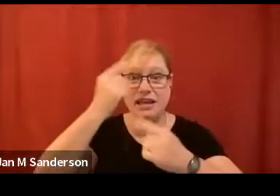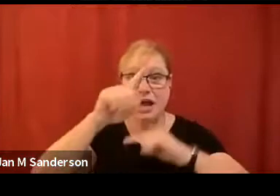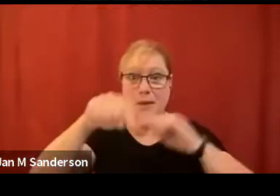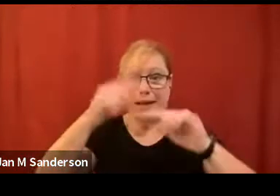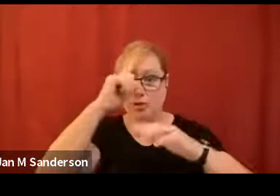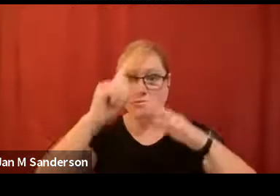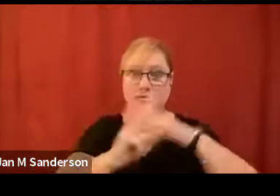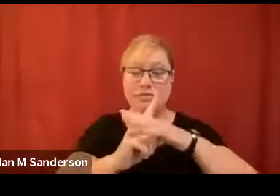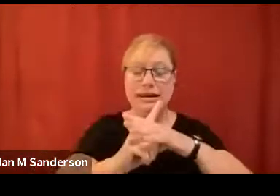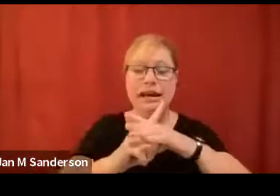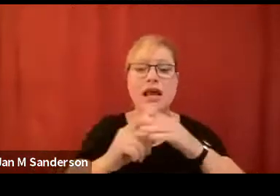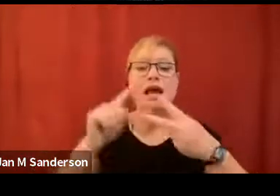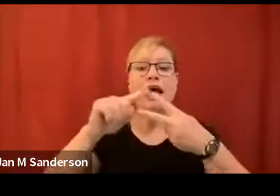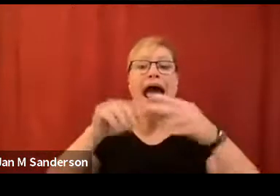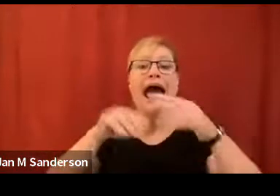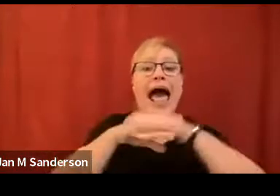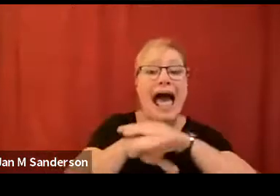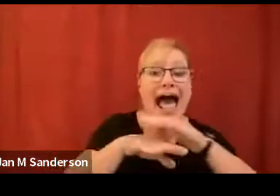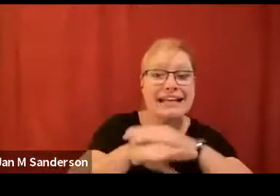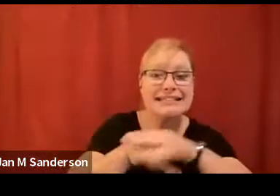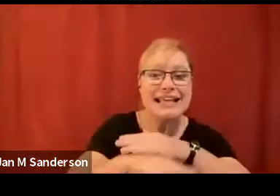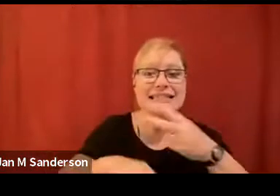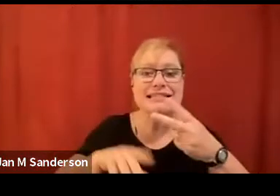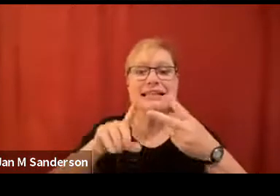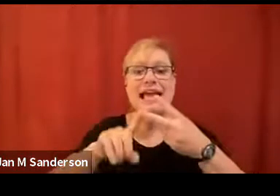been access and valuation.